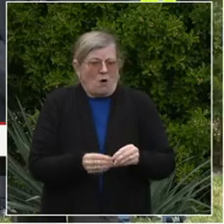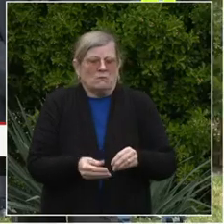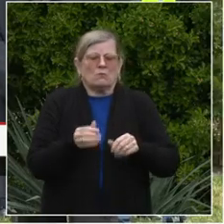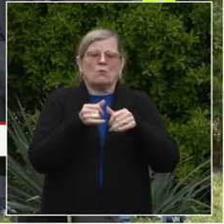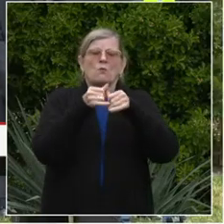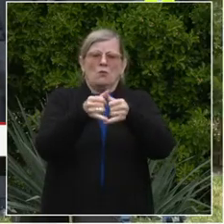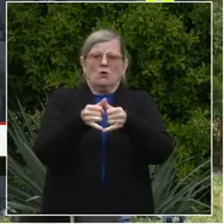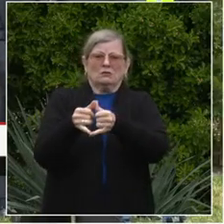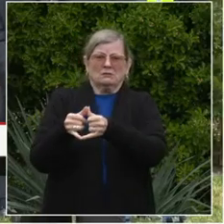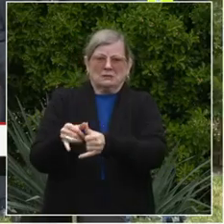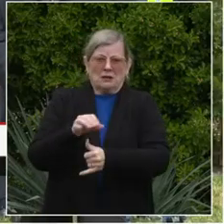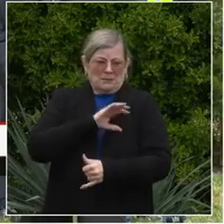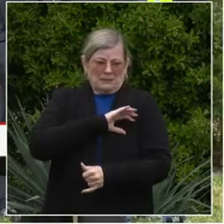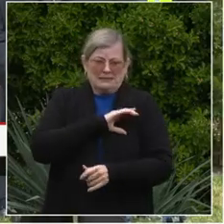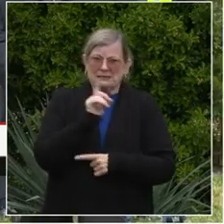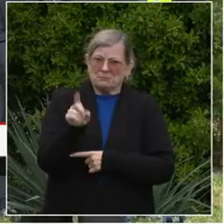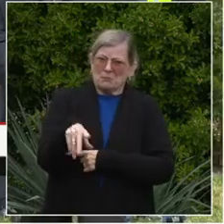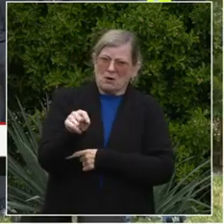continue on with a